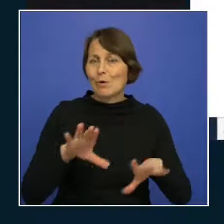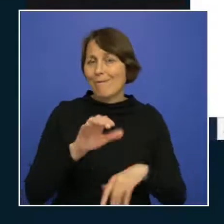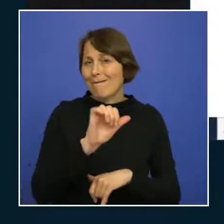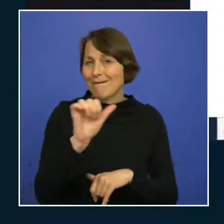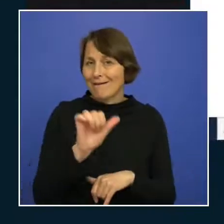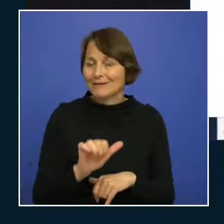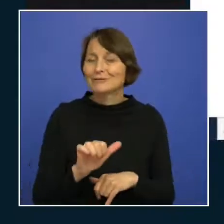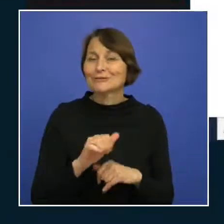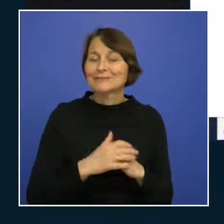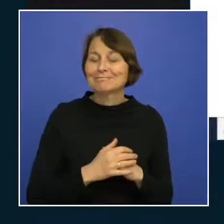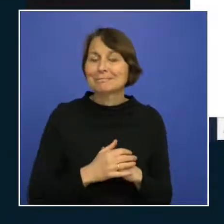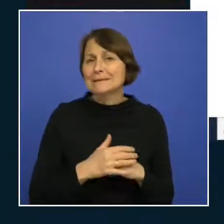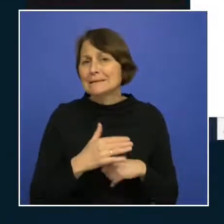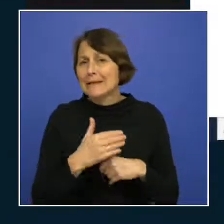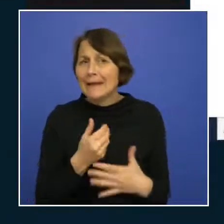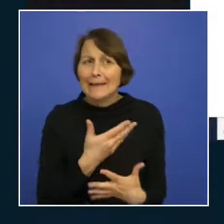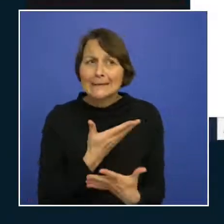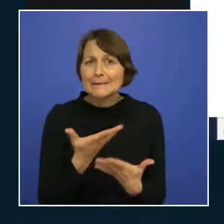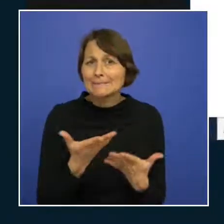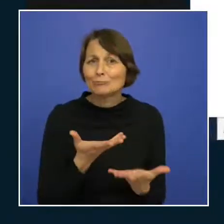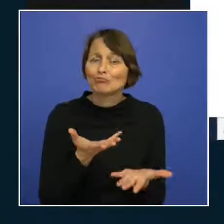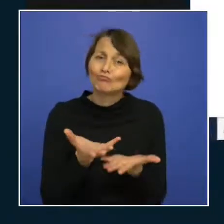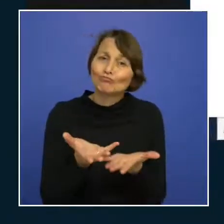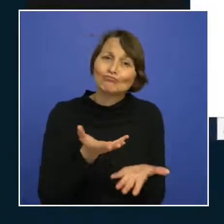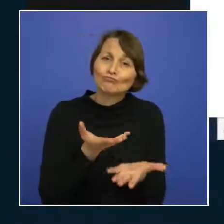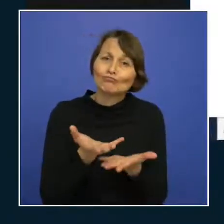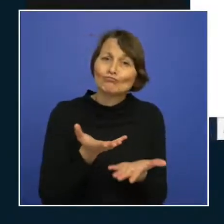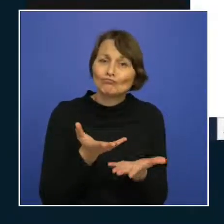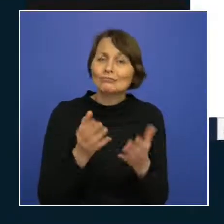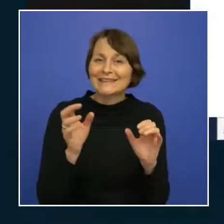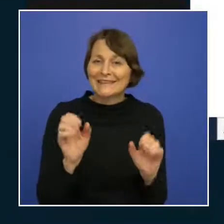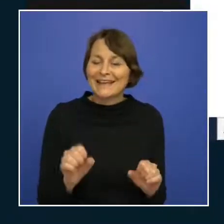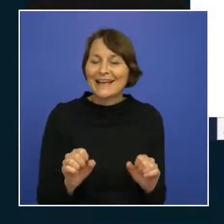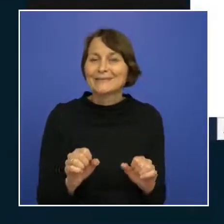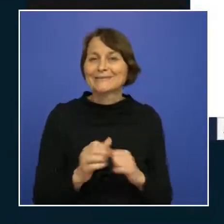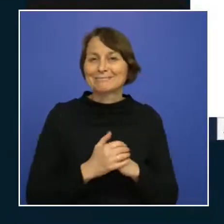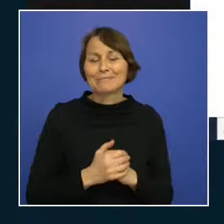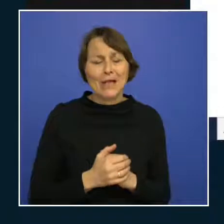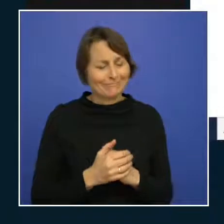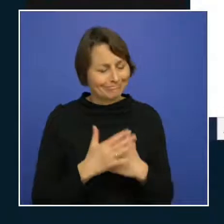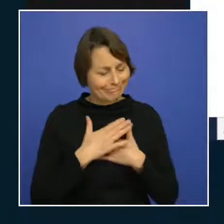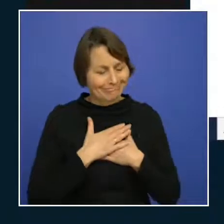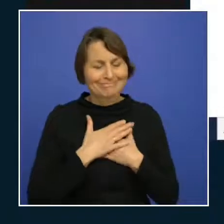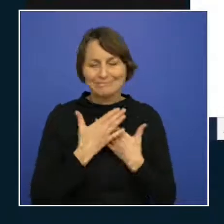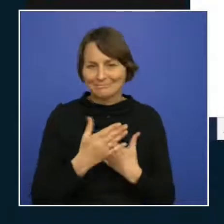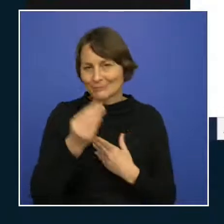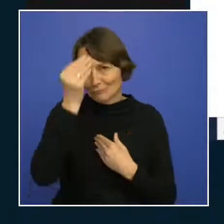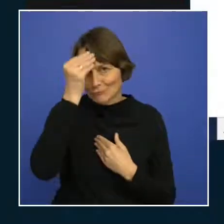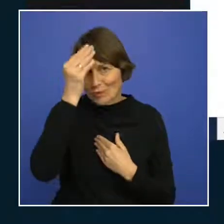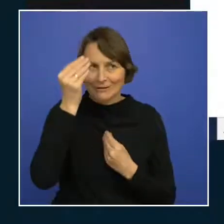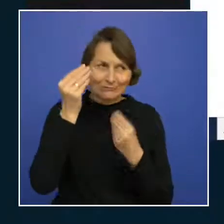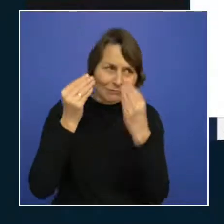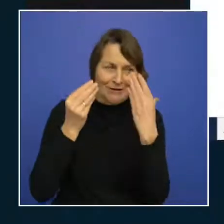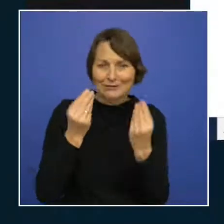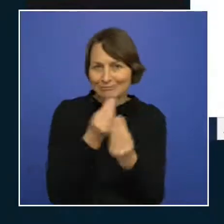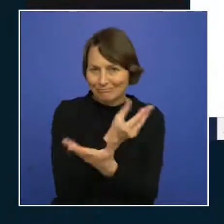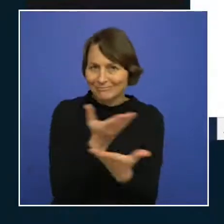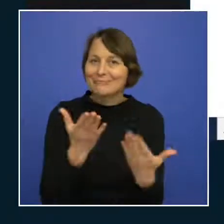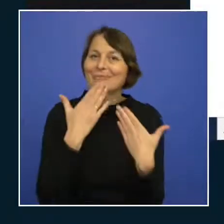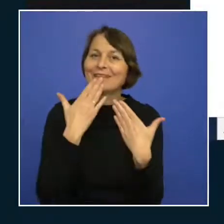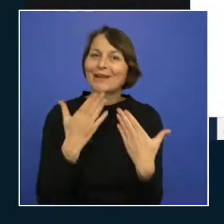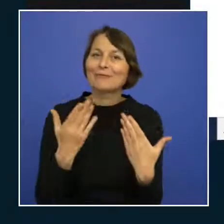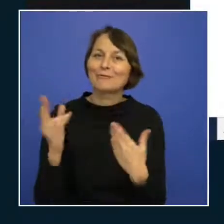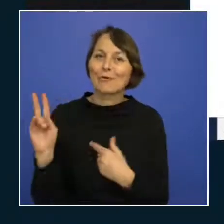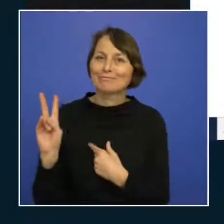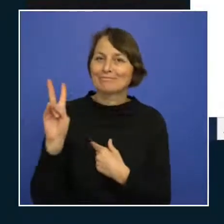deploying your applications, you can chat us up, and we would love to share our knowledge. Thank you guys so much for having us.